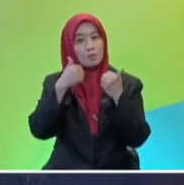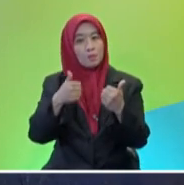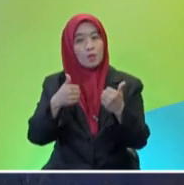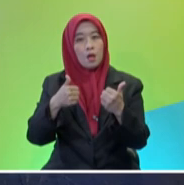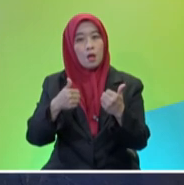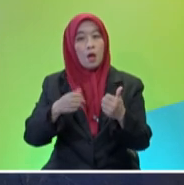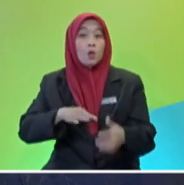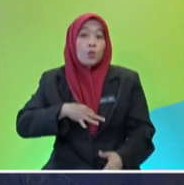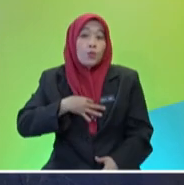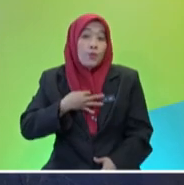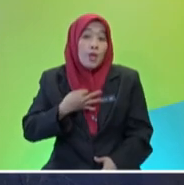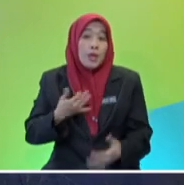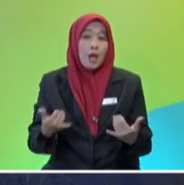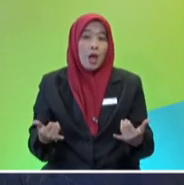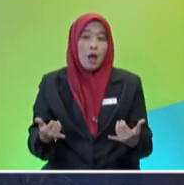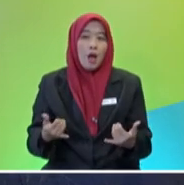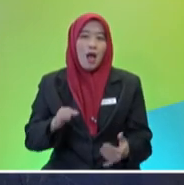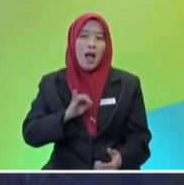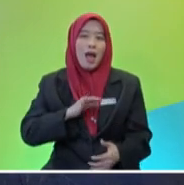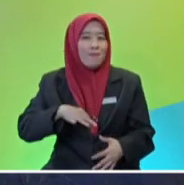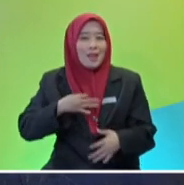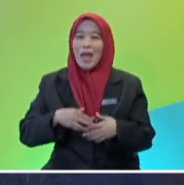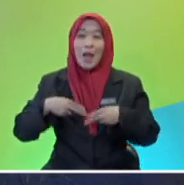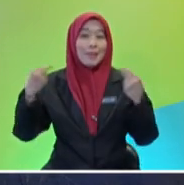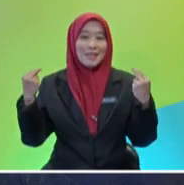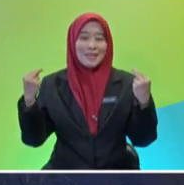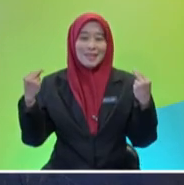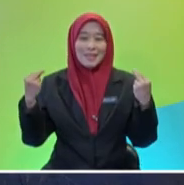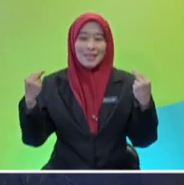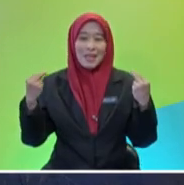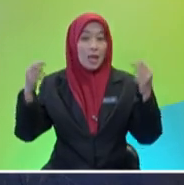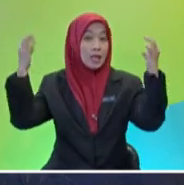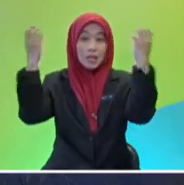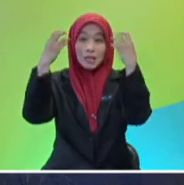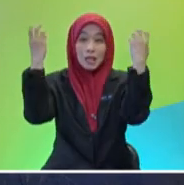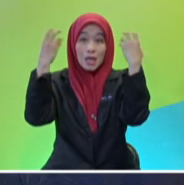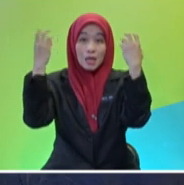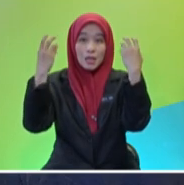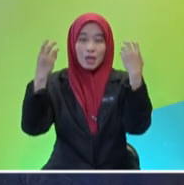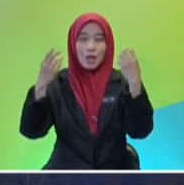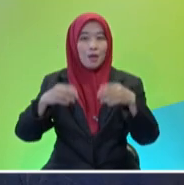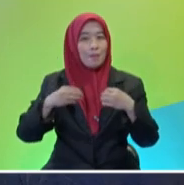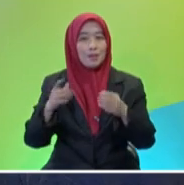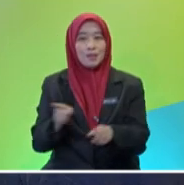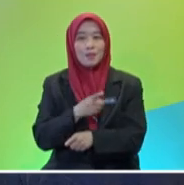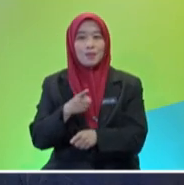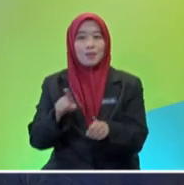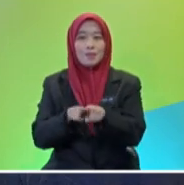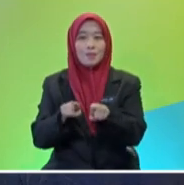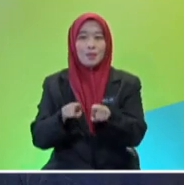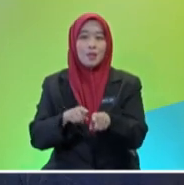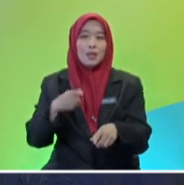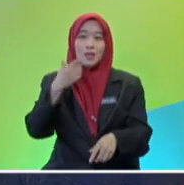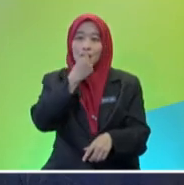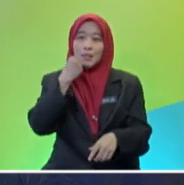how do you feel now? I feel happy. Okay, so to celebrate our happiness, shall we sing a song now? Of course, teacher. I've been